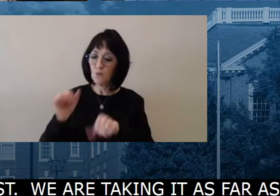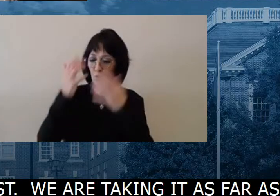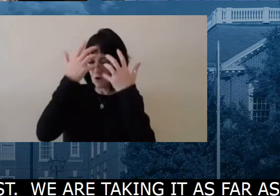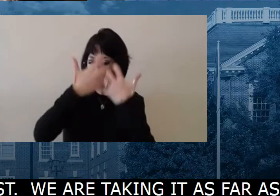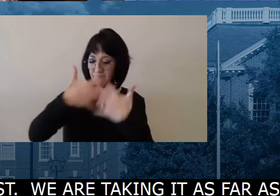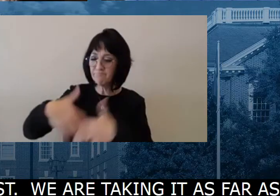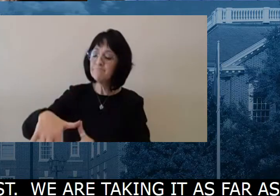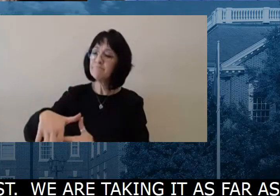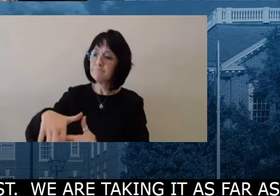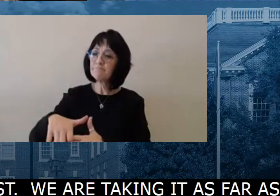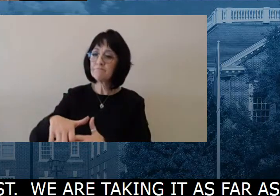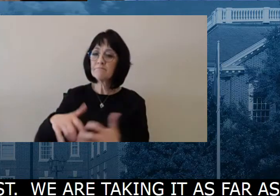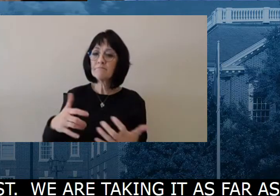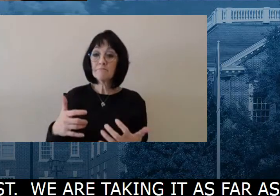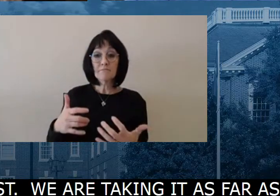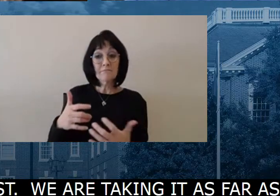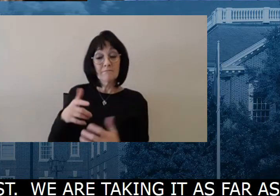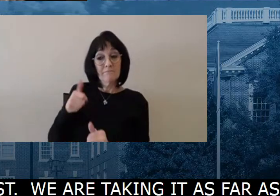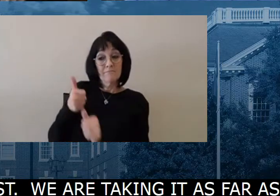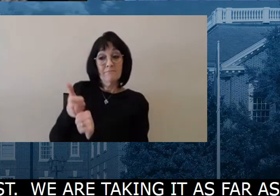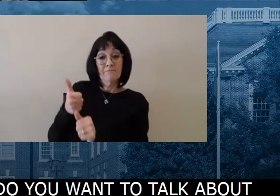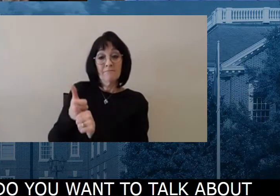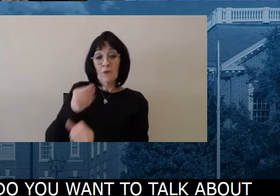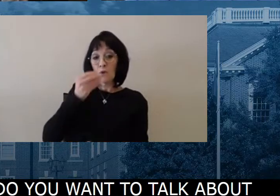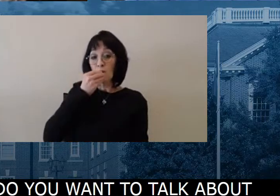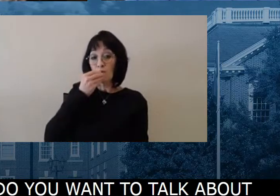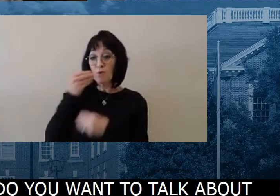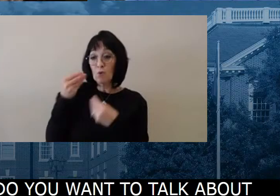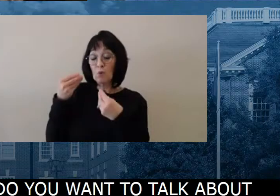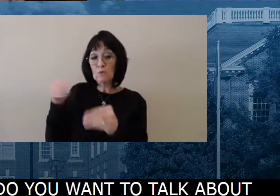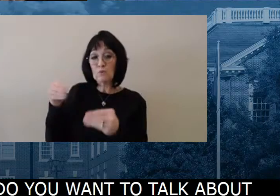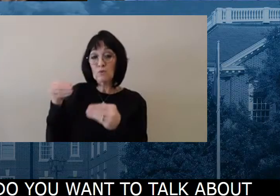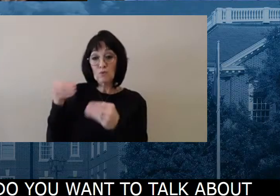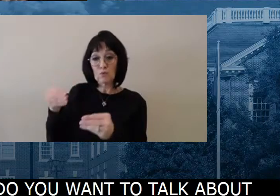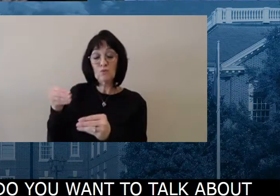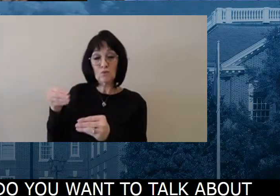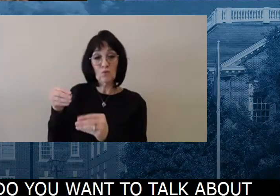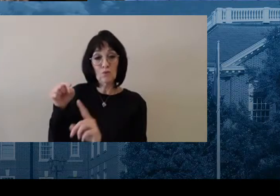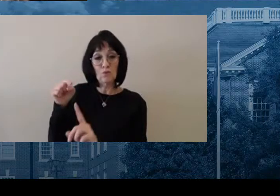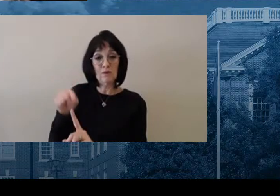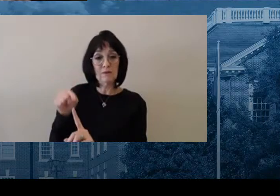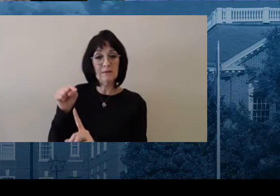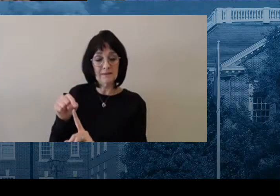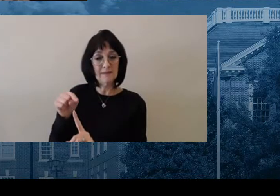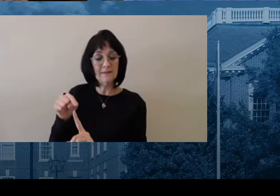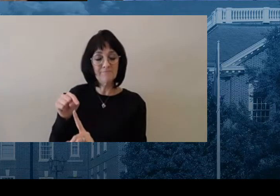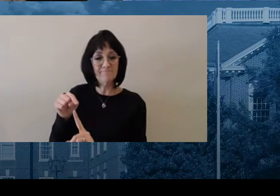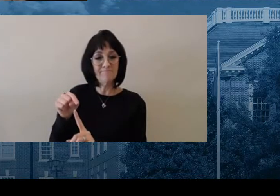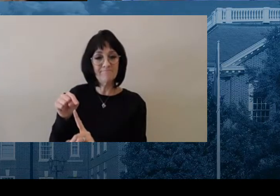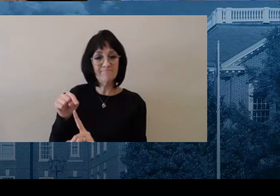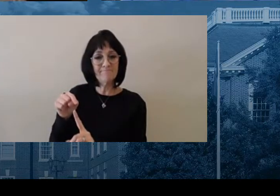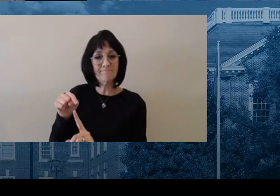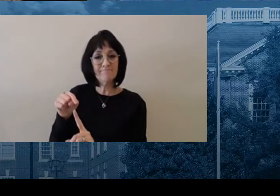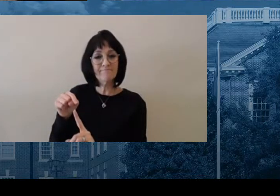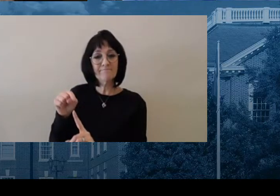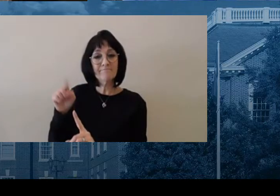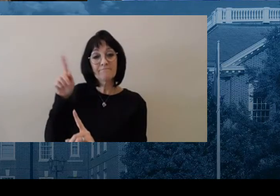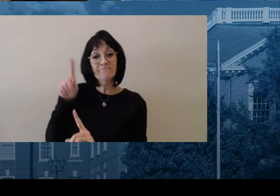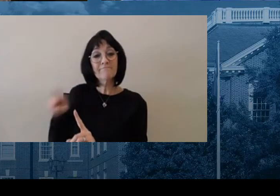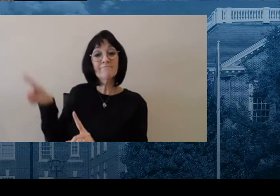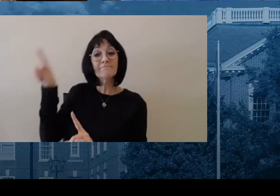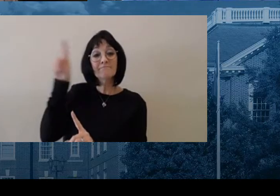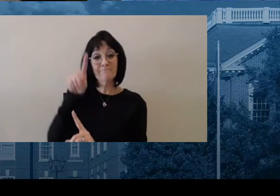stores, as an example, has a really an organized group, especially the chains, and